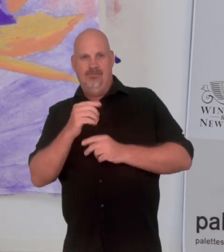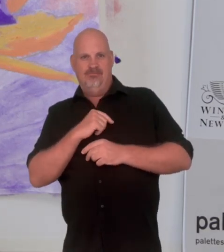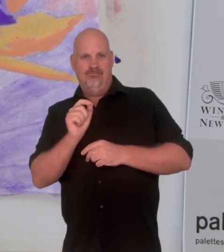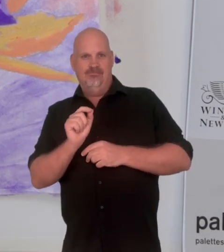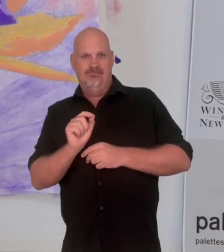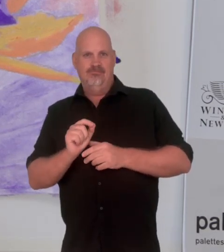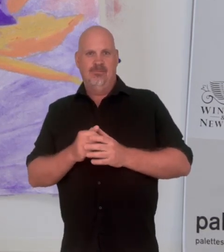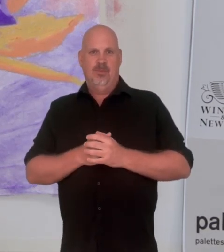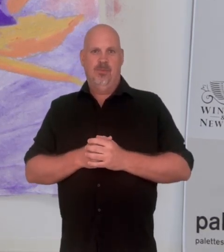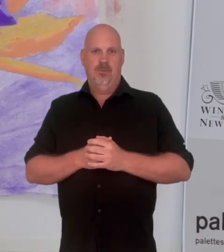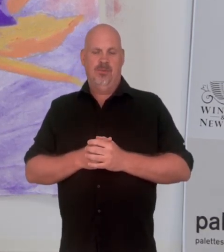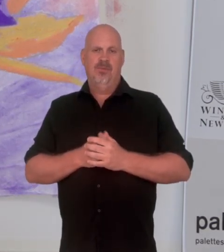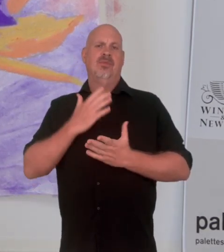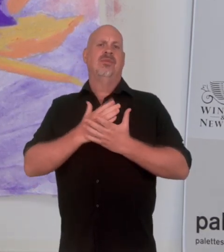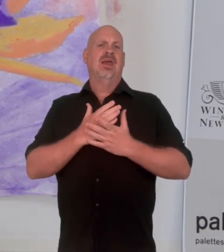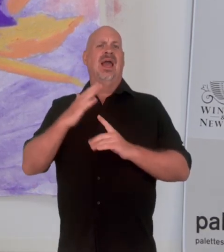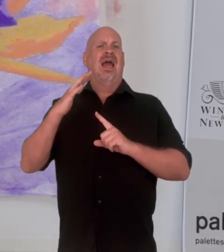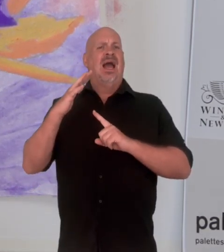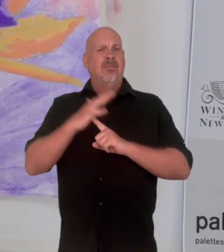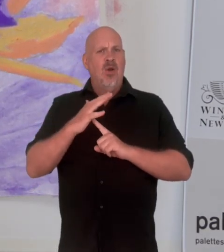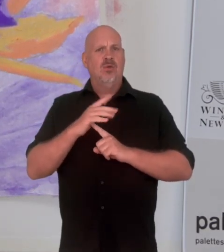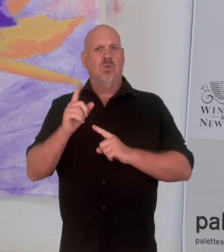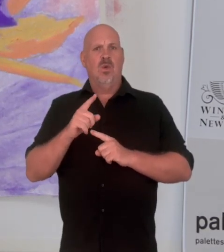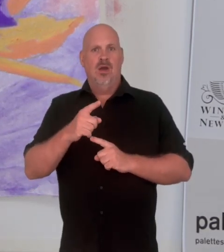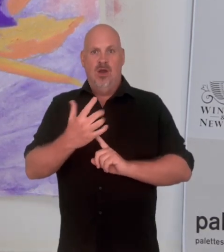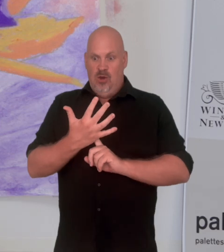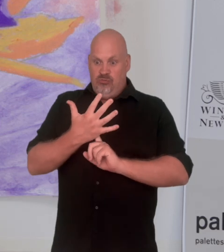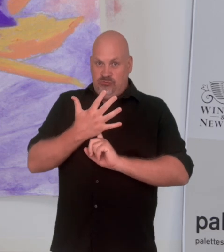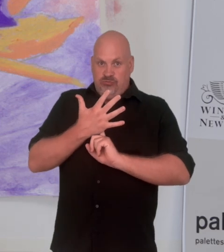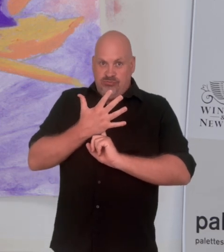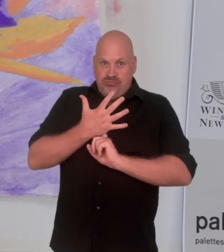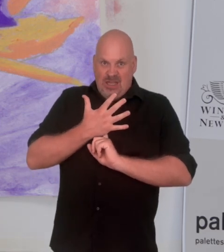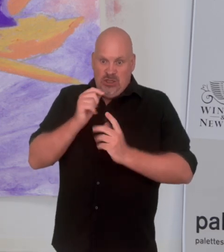It's really important not to put yourself under pressure when you're doing this.